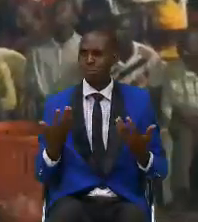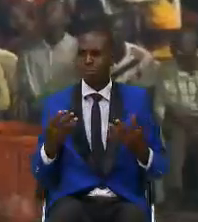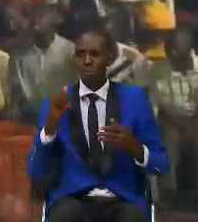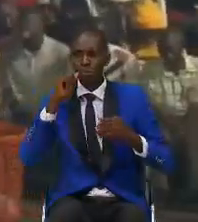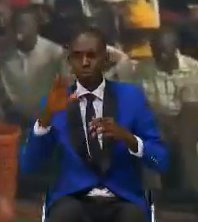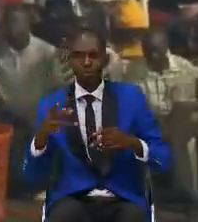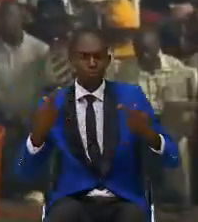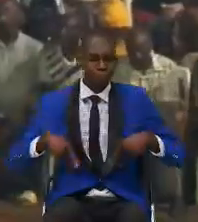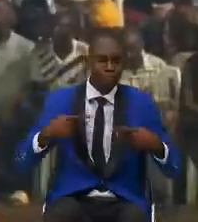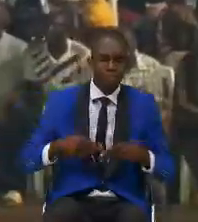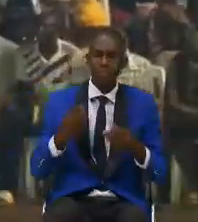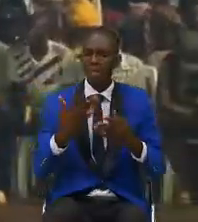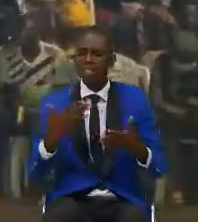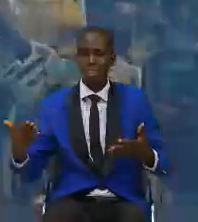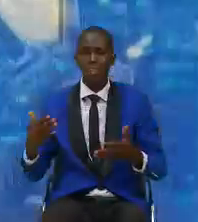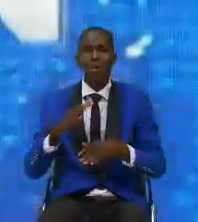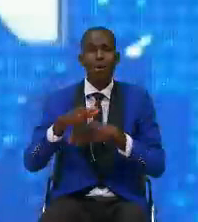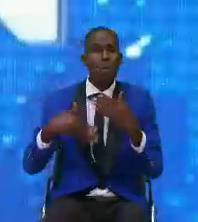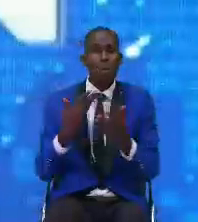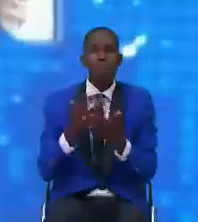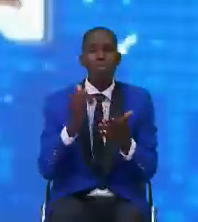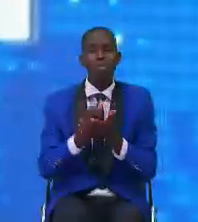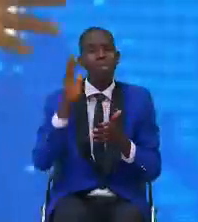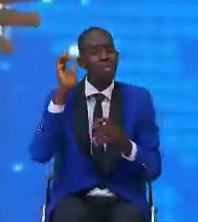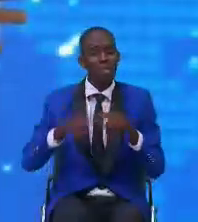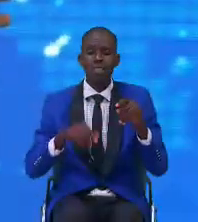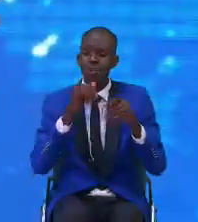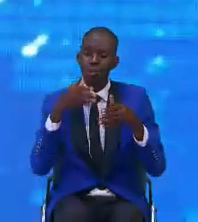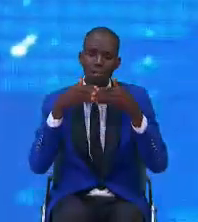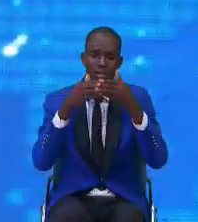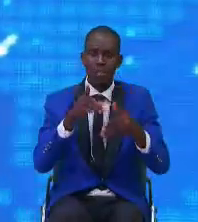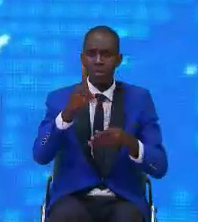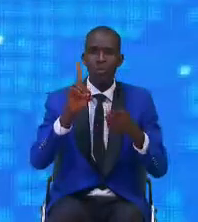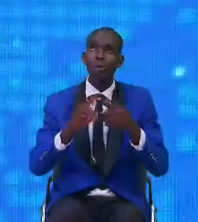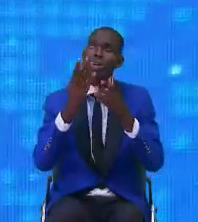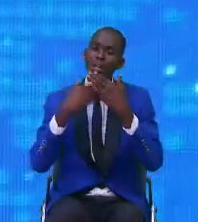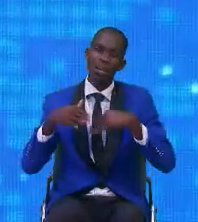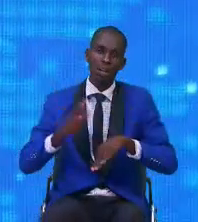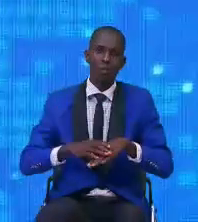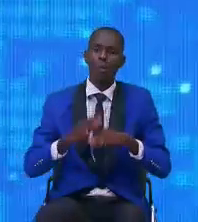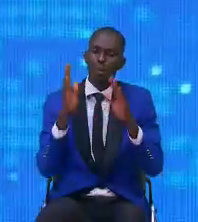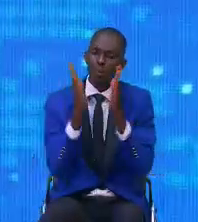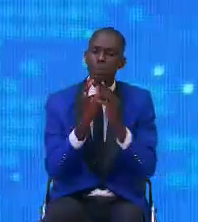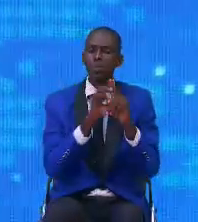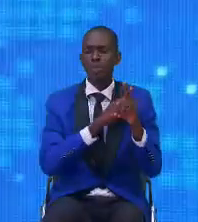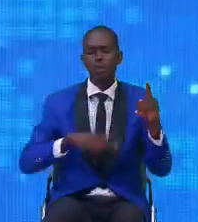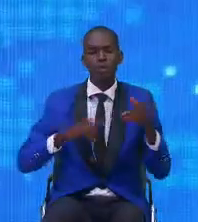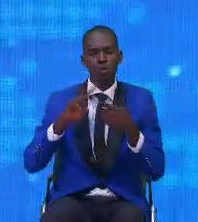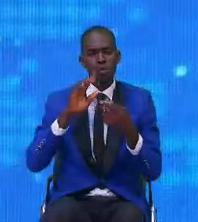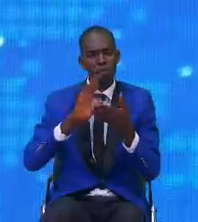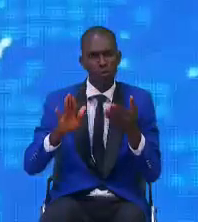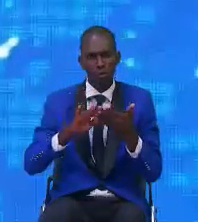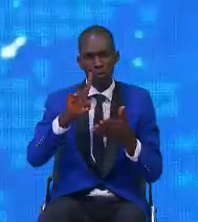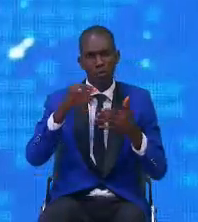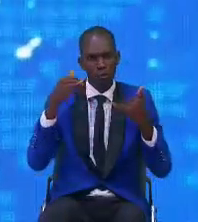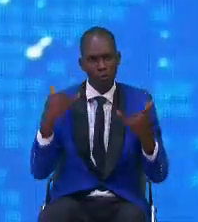in the private, in the public, anywhere you are. That peace of God and that pardon and that purity will come to